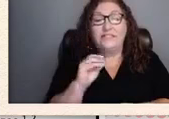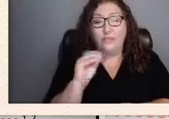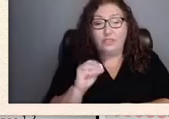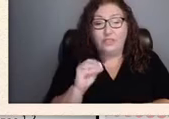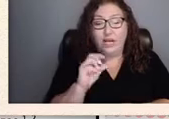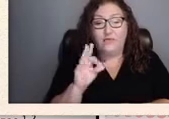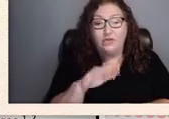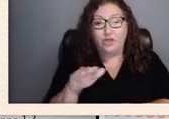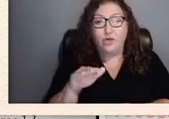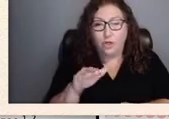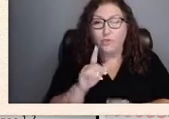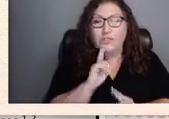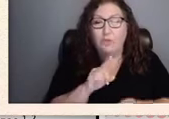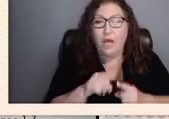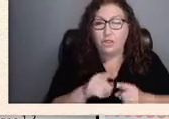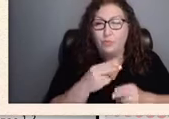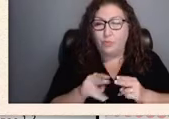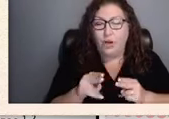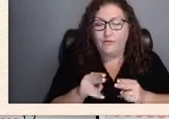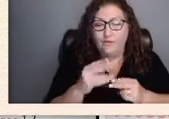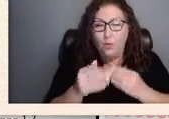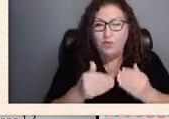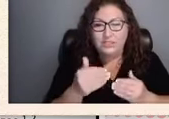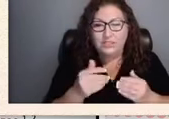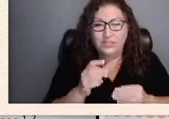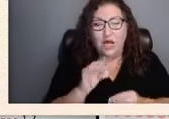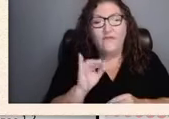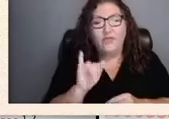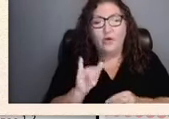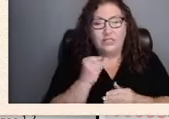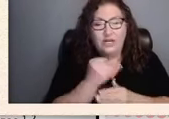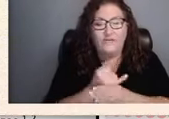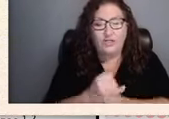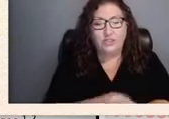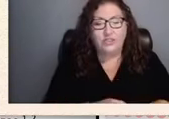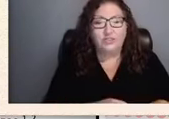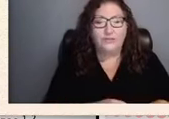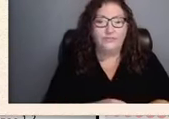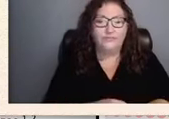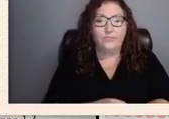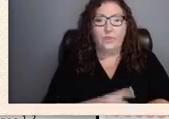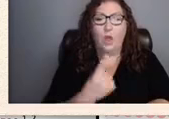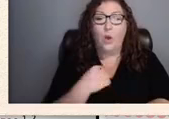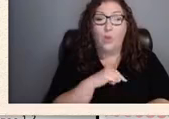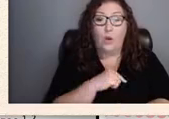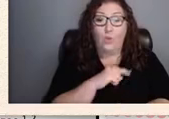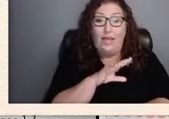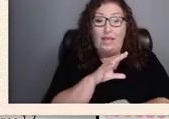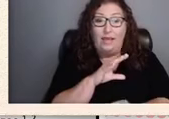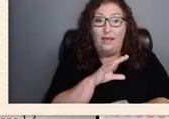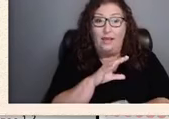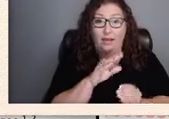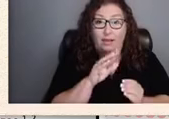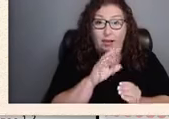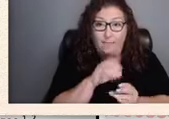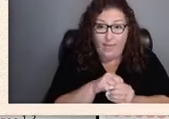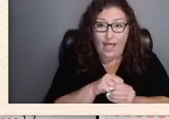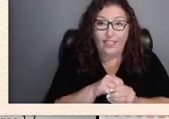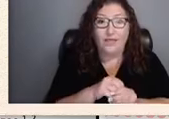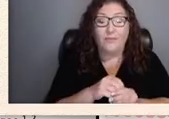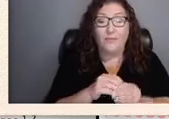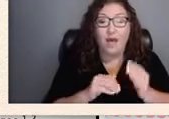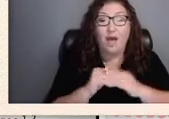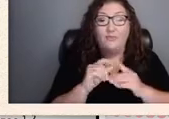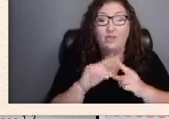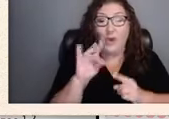about 12 weeks of those interventions. And when we combine them, we may get a response from up to 80% of children. That,